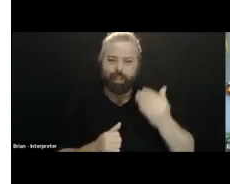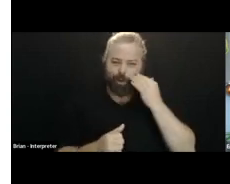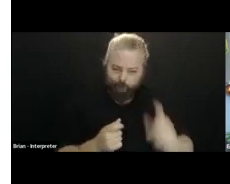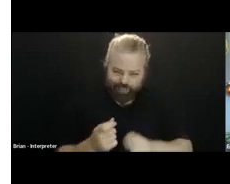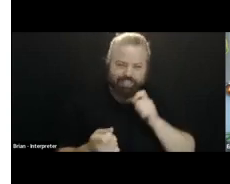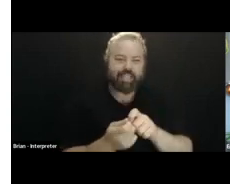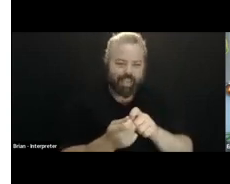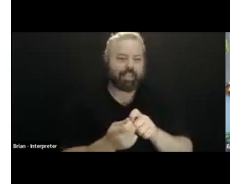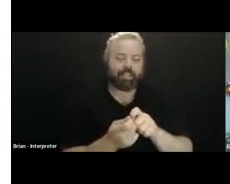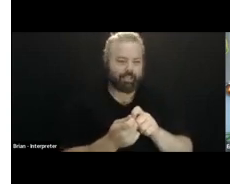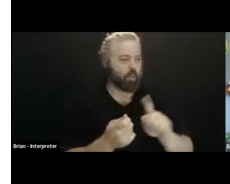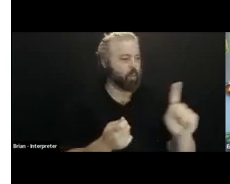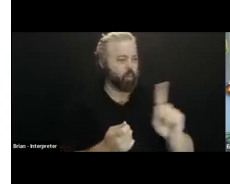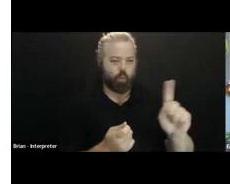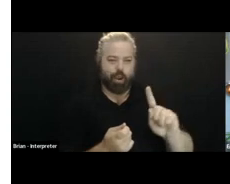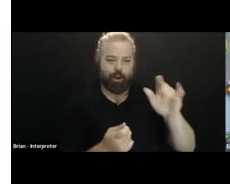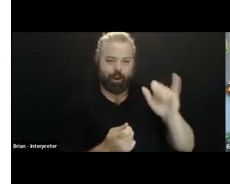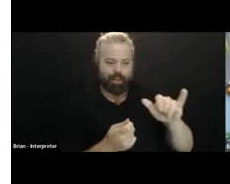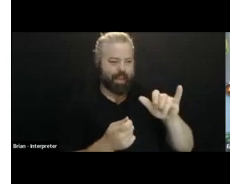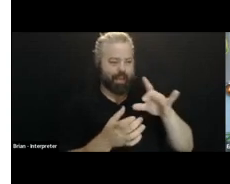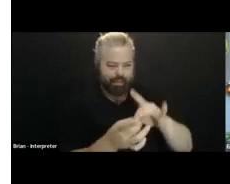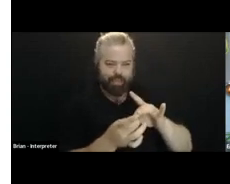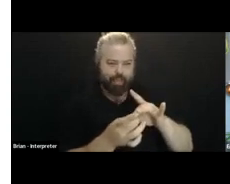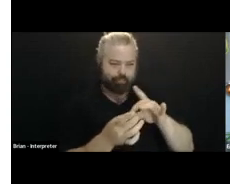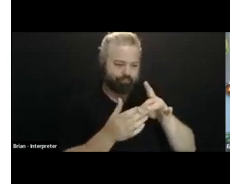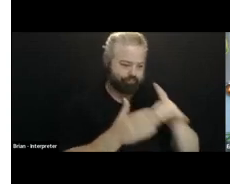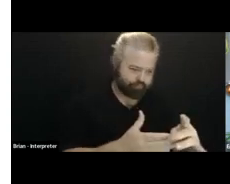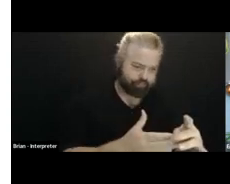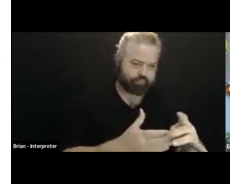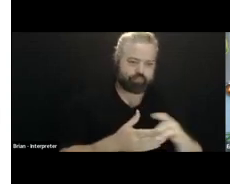where that link is going to take me.